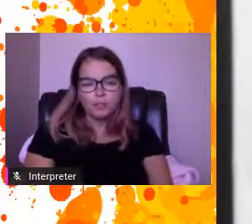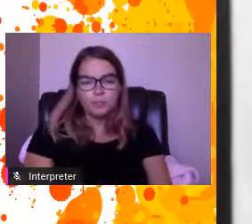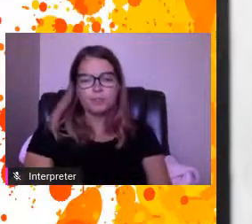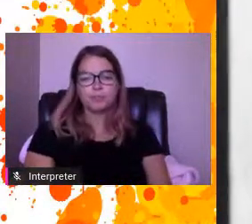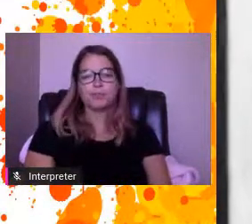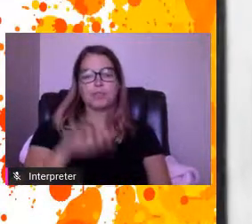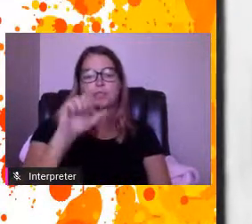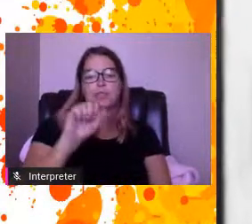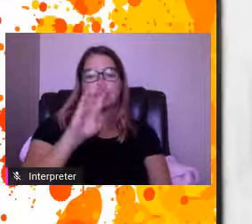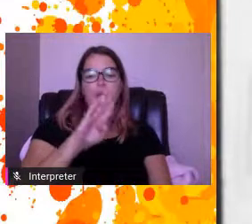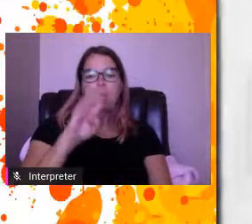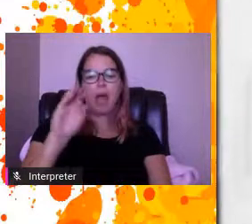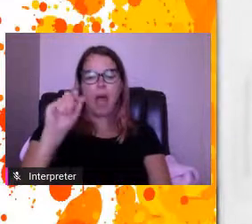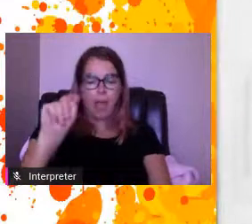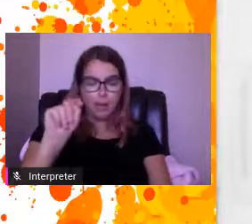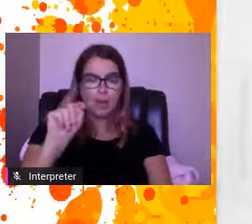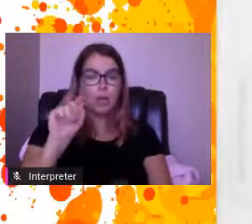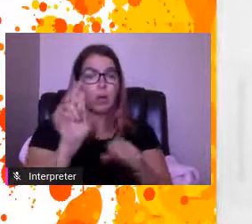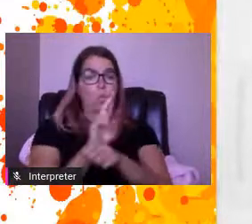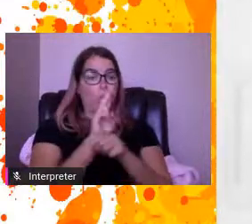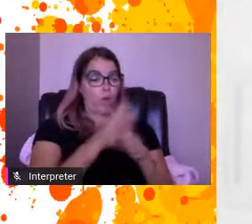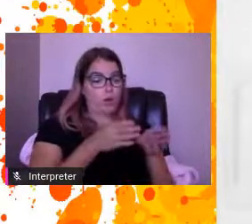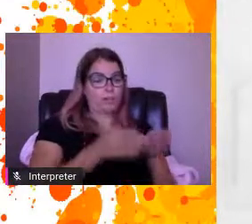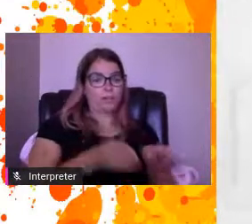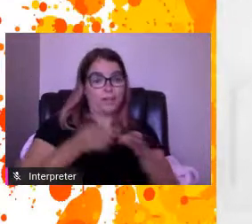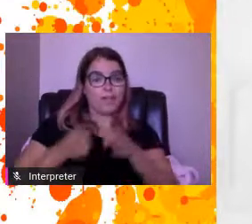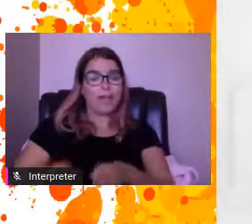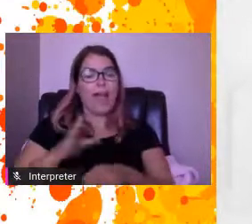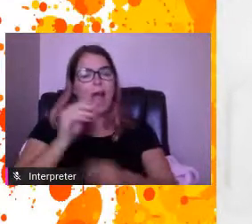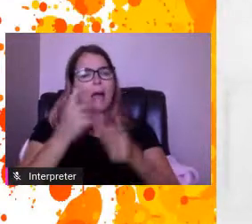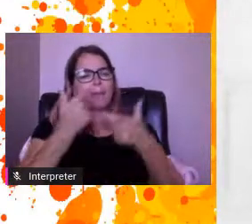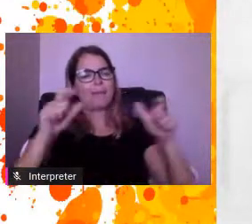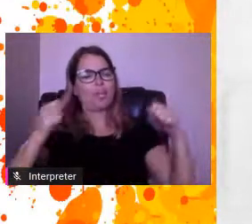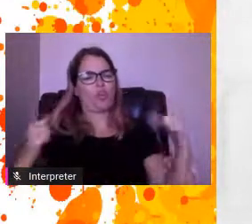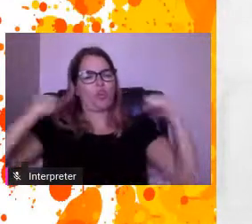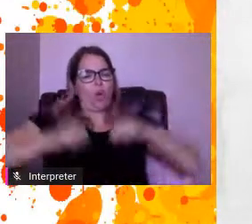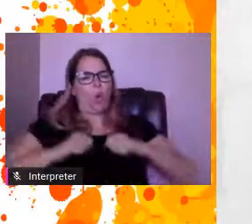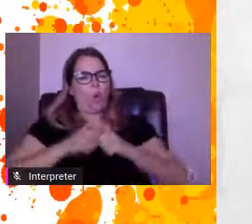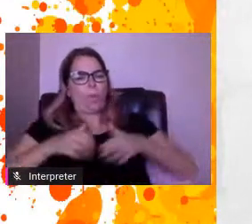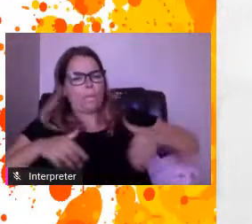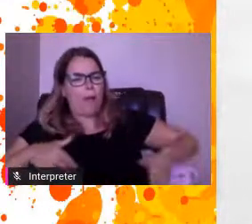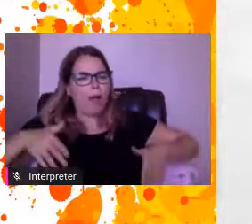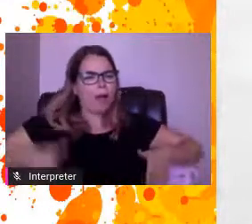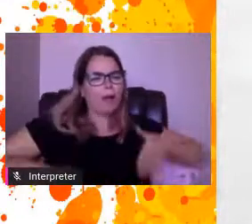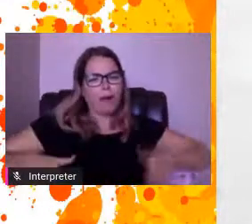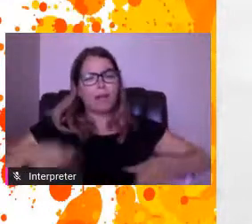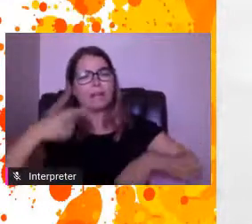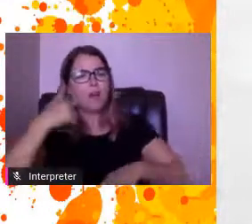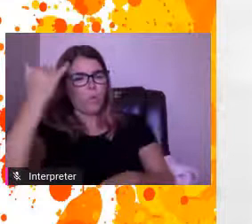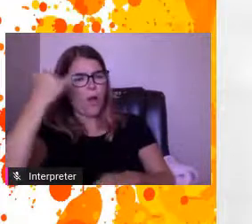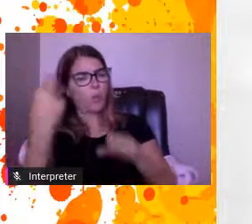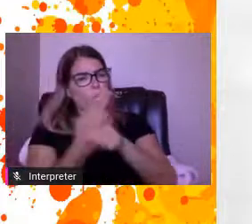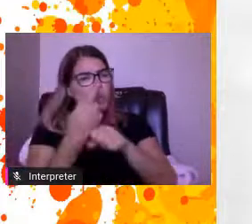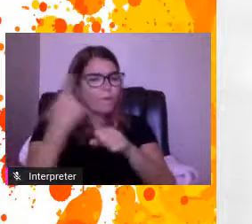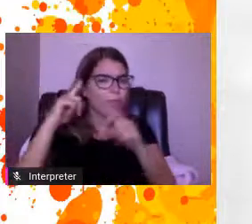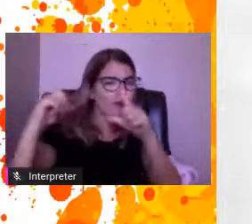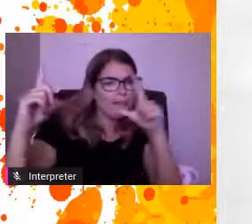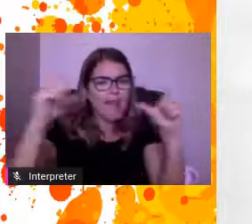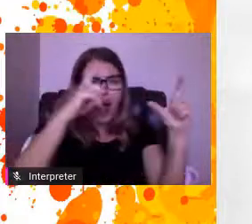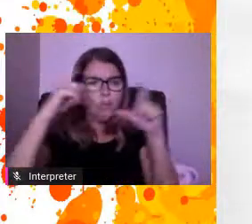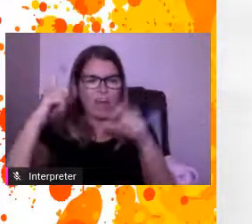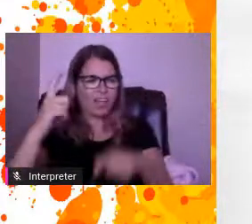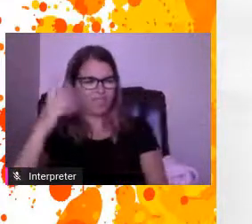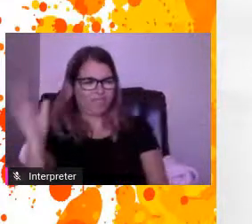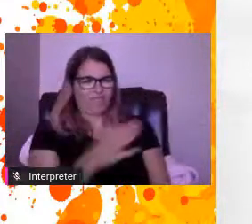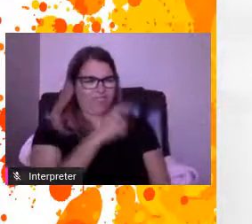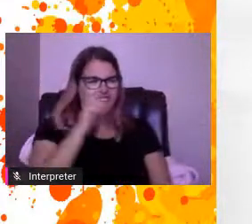Abbott wore slacks and a big overcoat with lots of pockets that she said was more useful for carrying camera supplies and taking photographs than a purse,